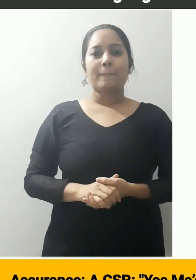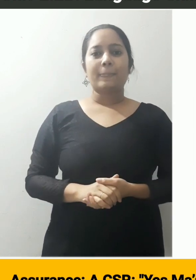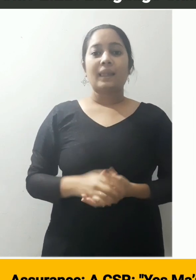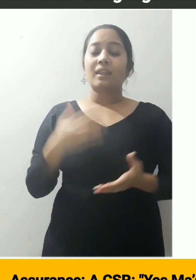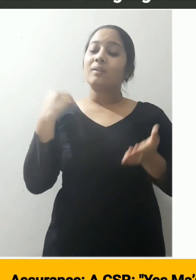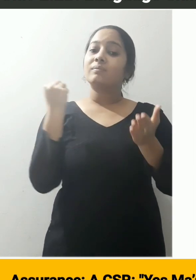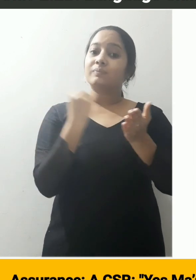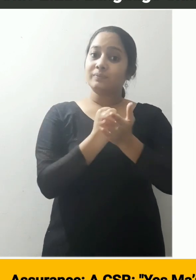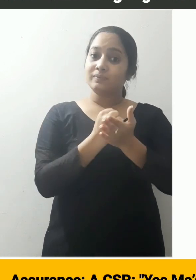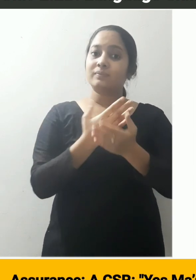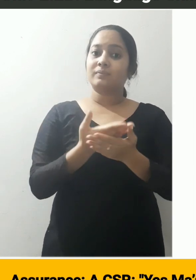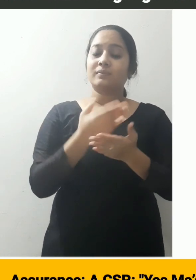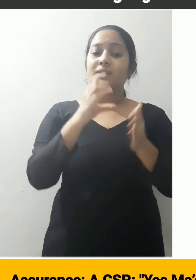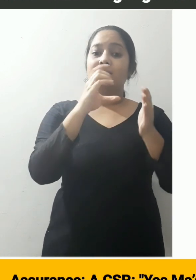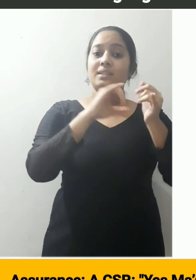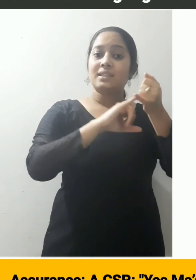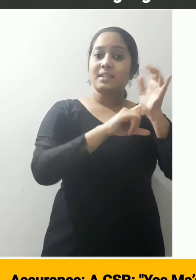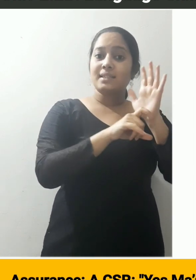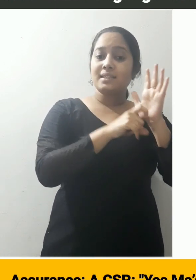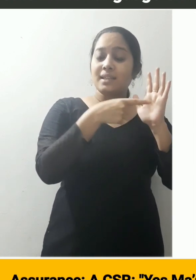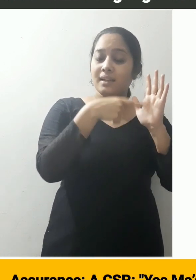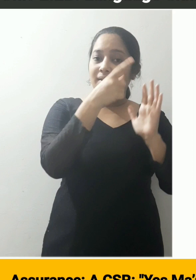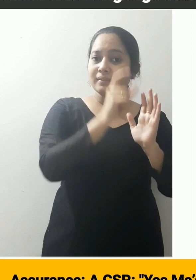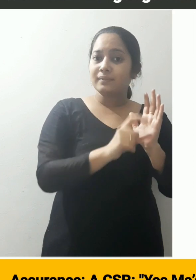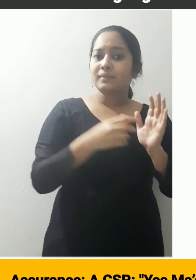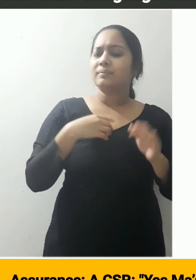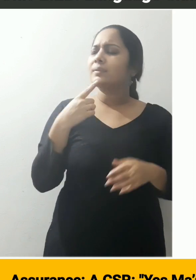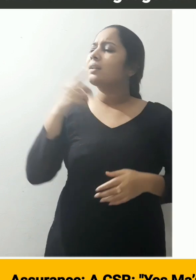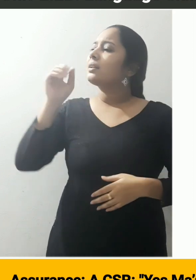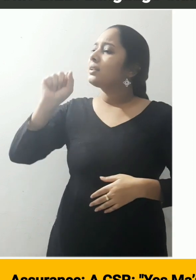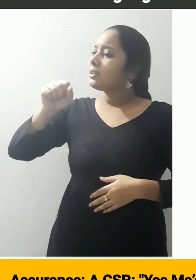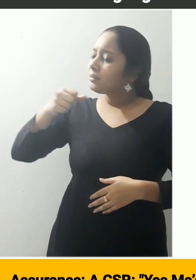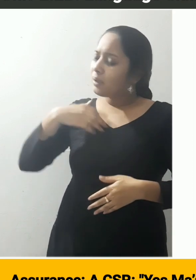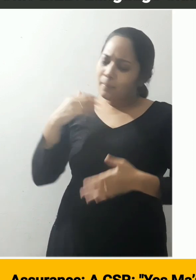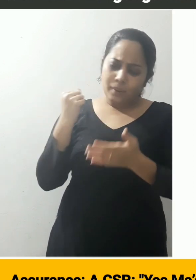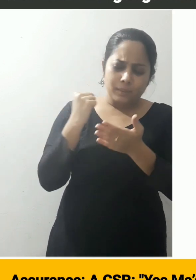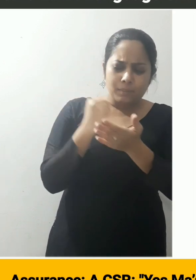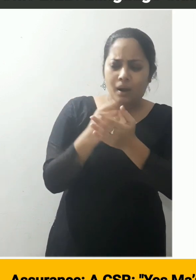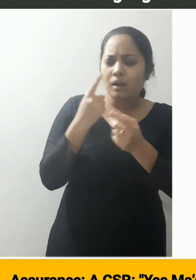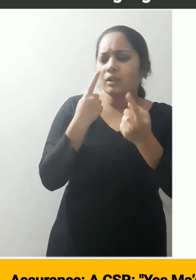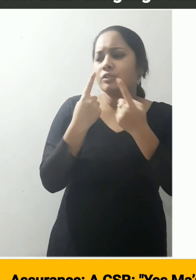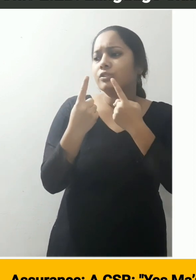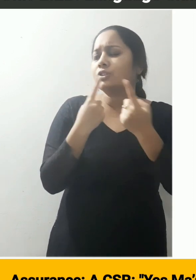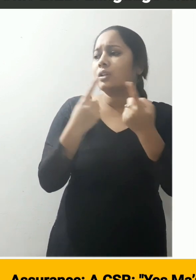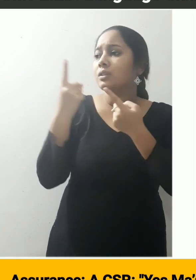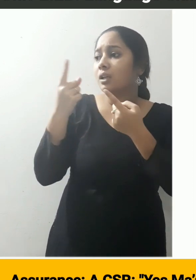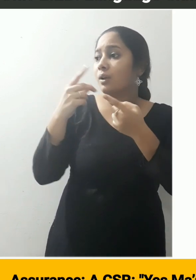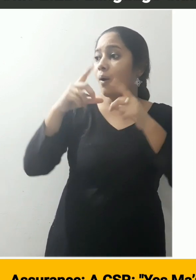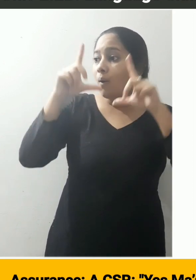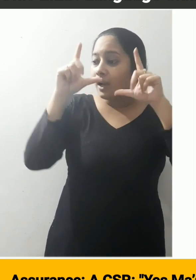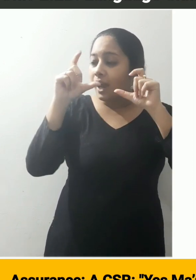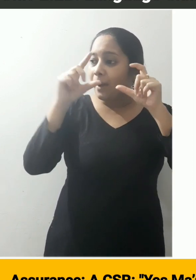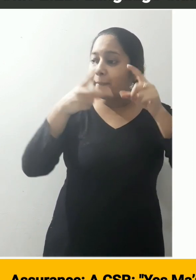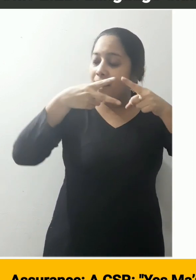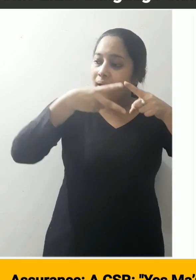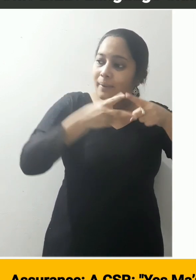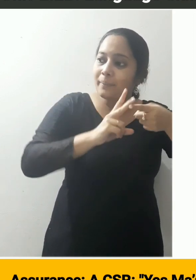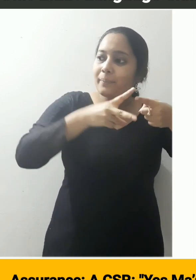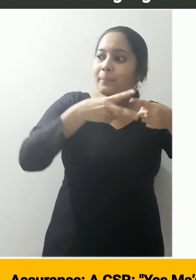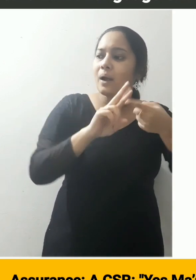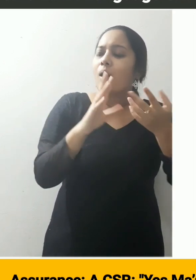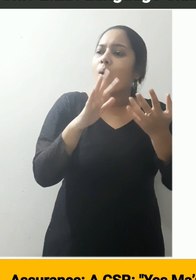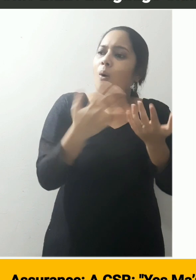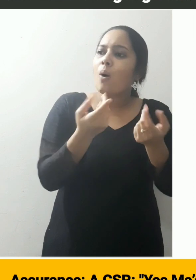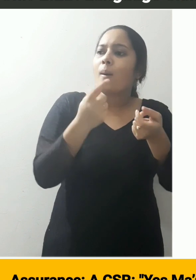Assurance. A CSR. Yes, ma'am, I will ensure that your defective digital camera gets repaired